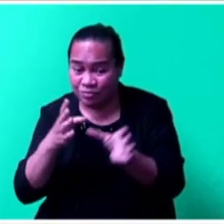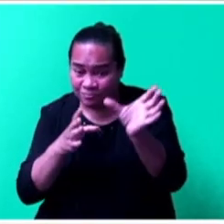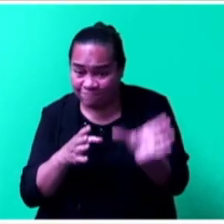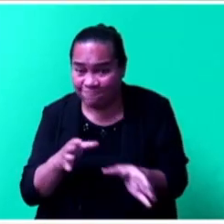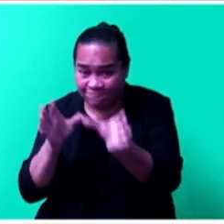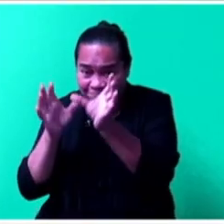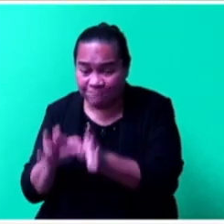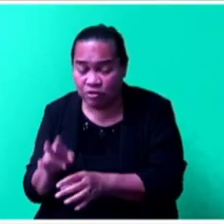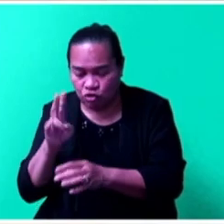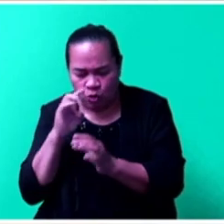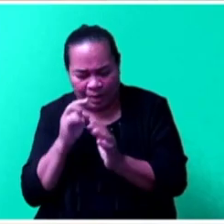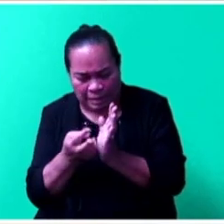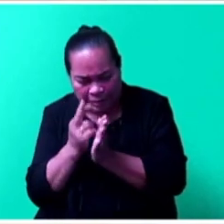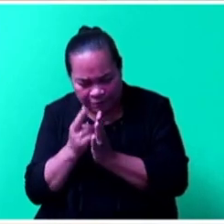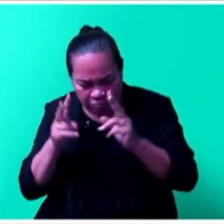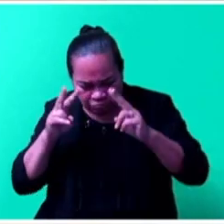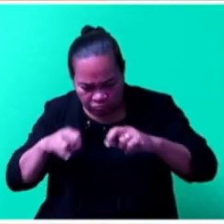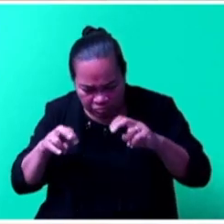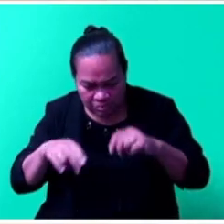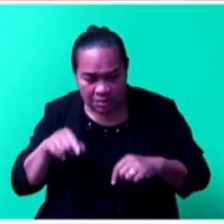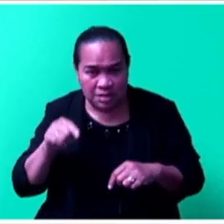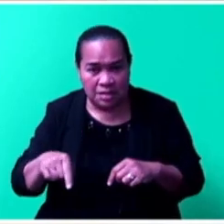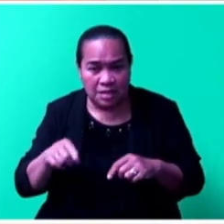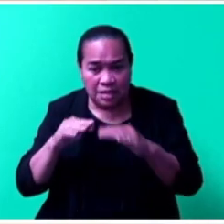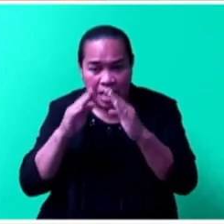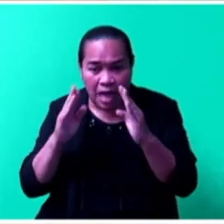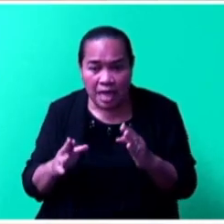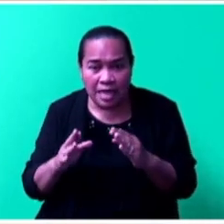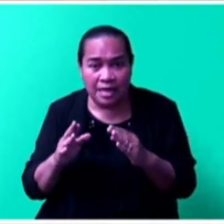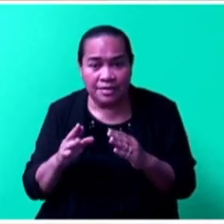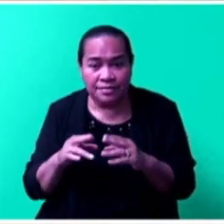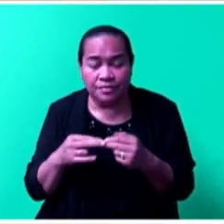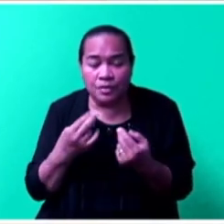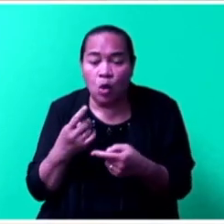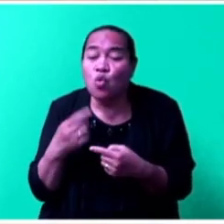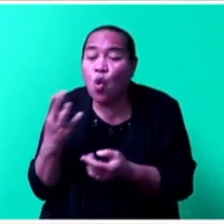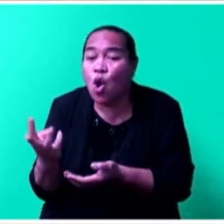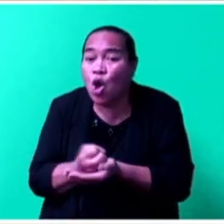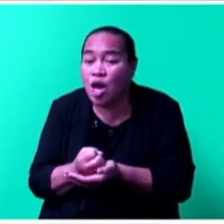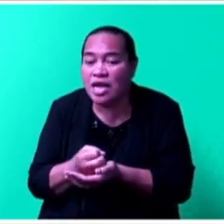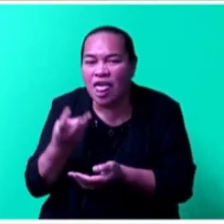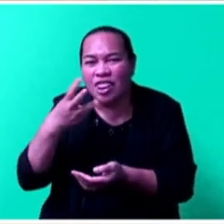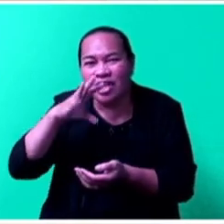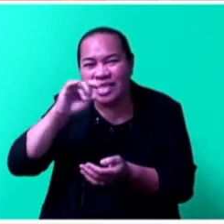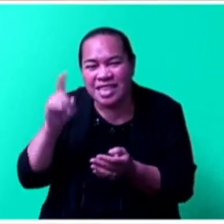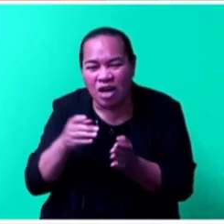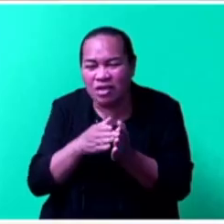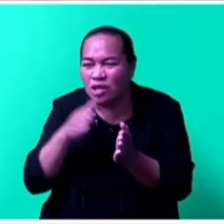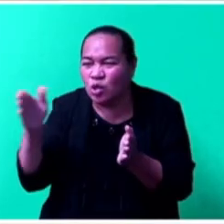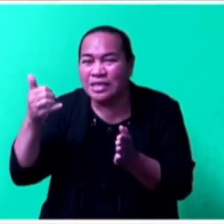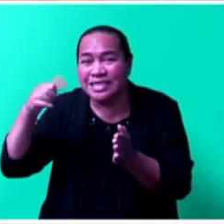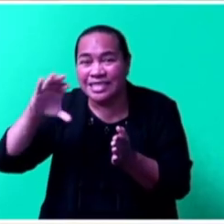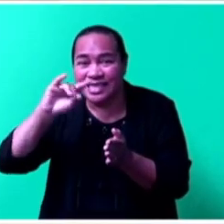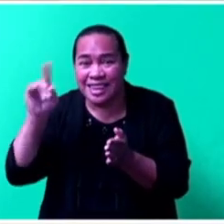it has been revised to target households earning above $30,000 and to